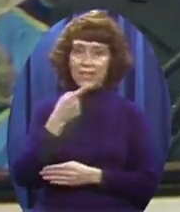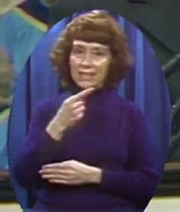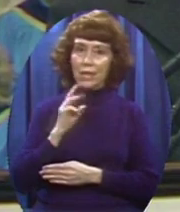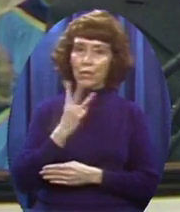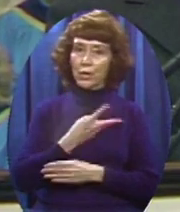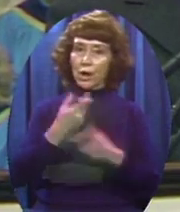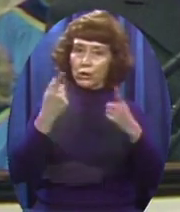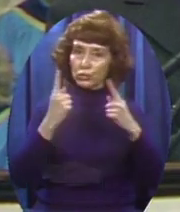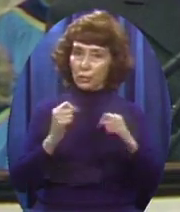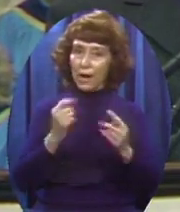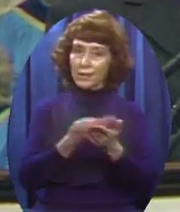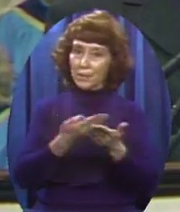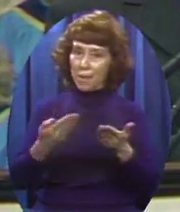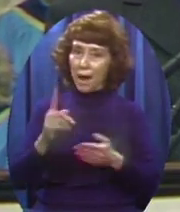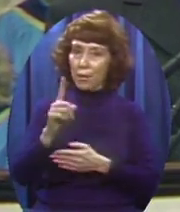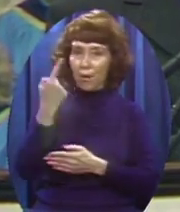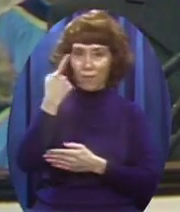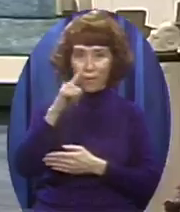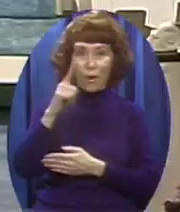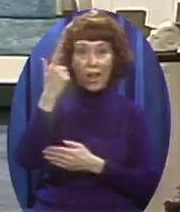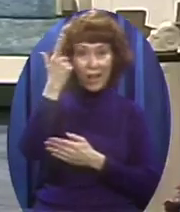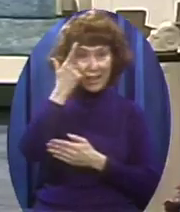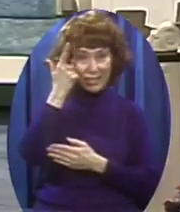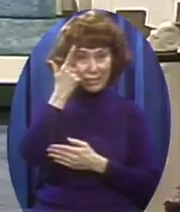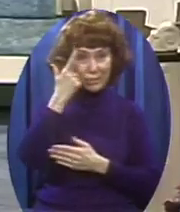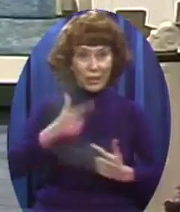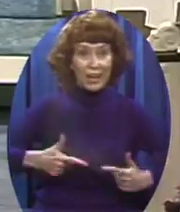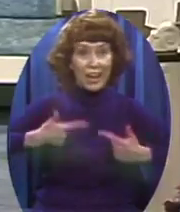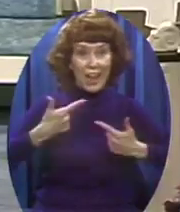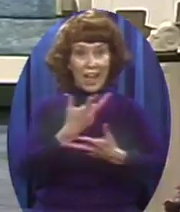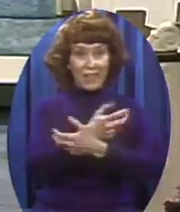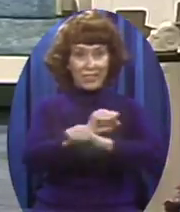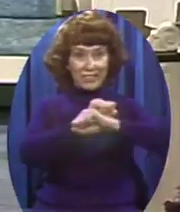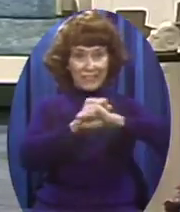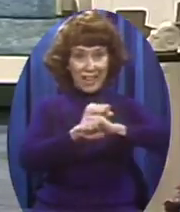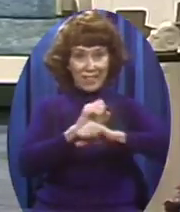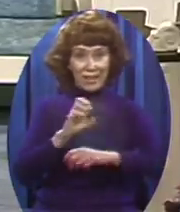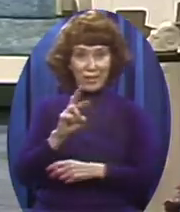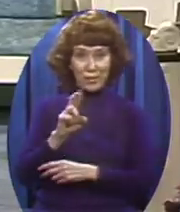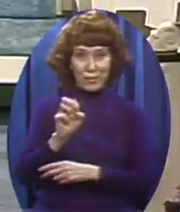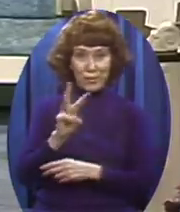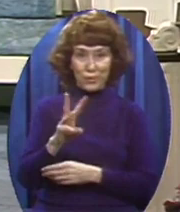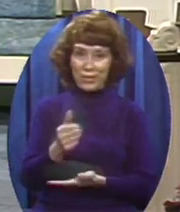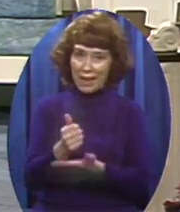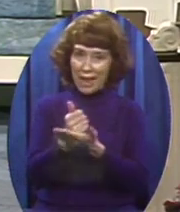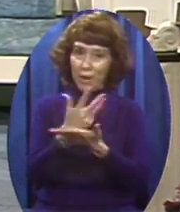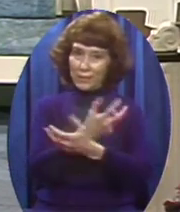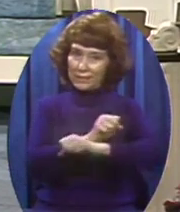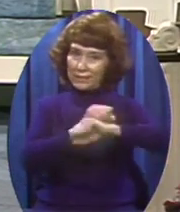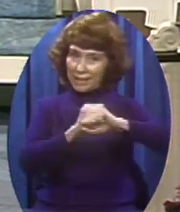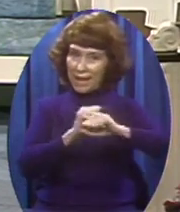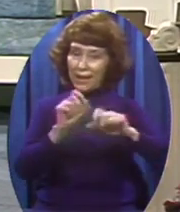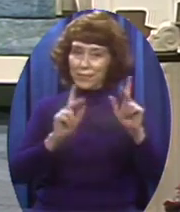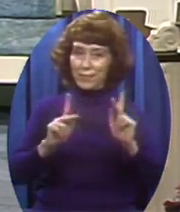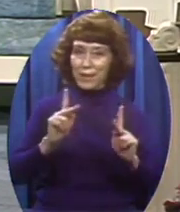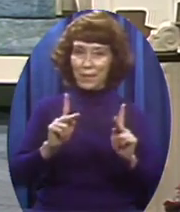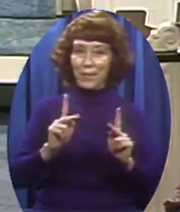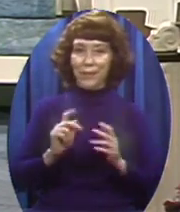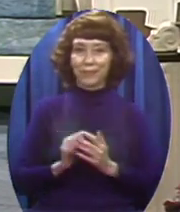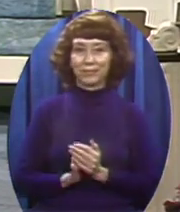one for the Lynchburg life-saving crew to help save lives and so forth. And he went on